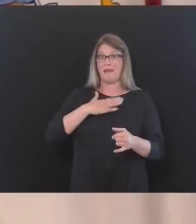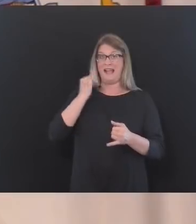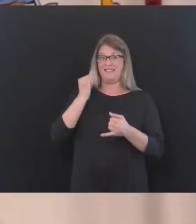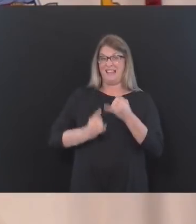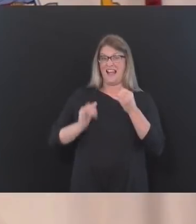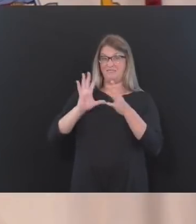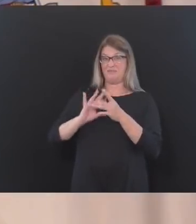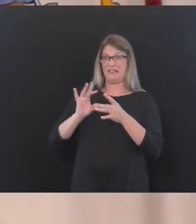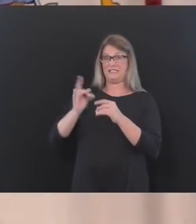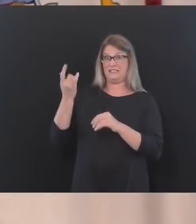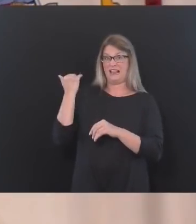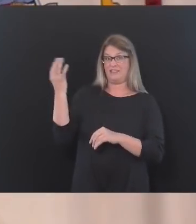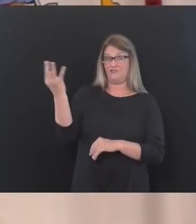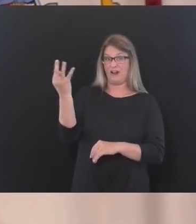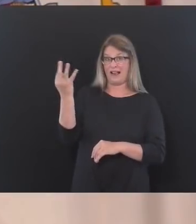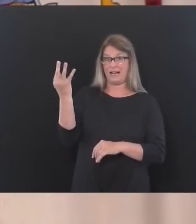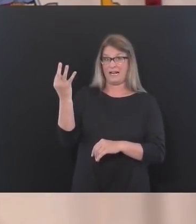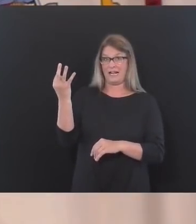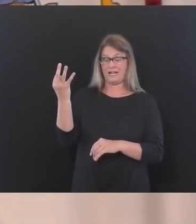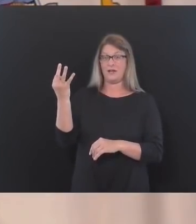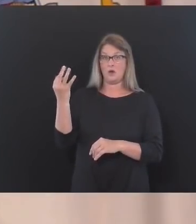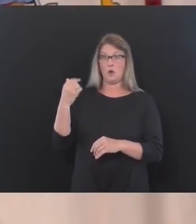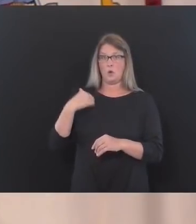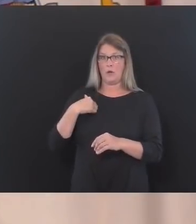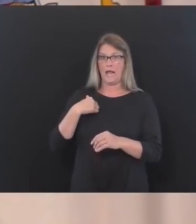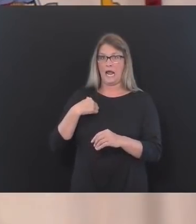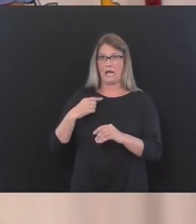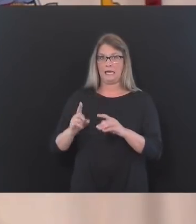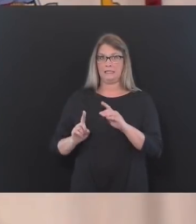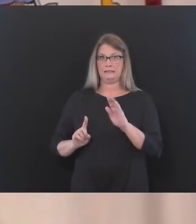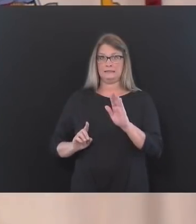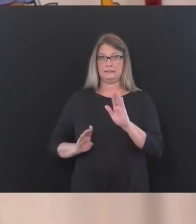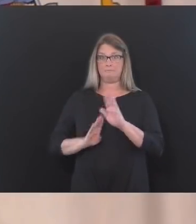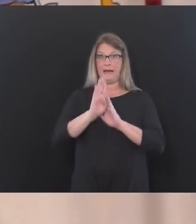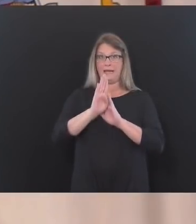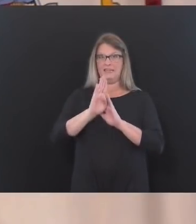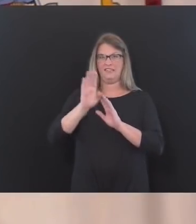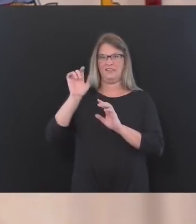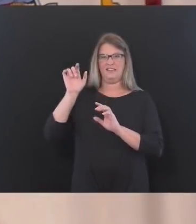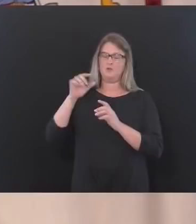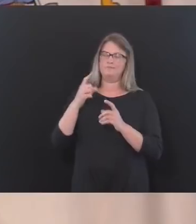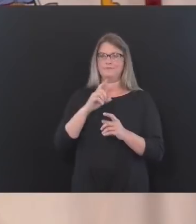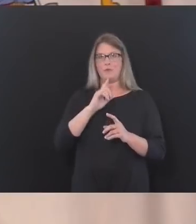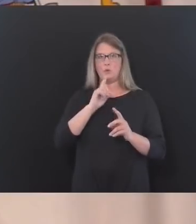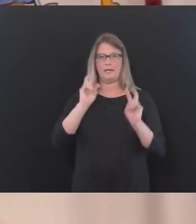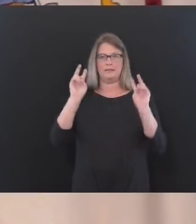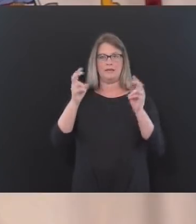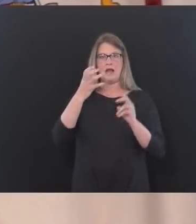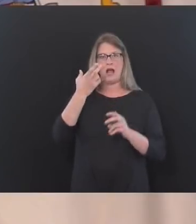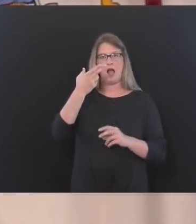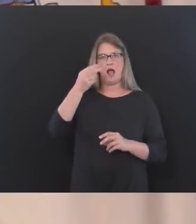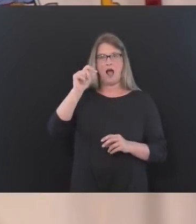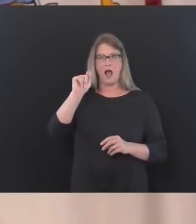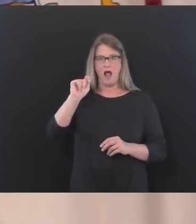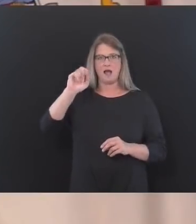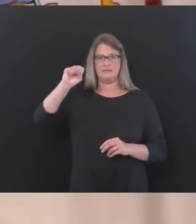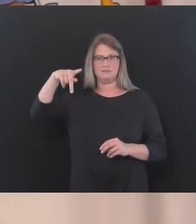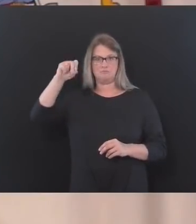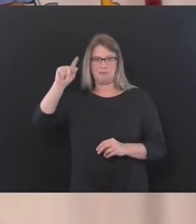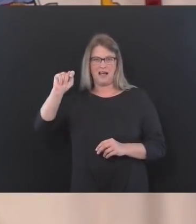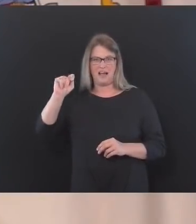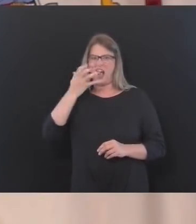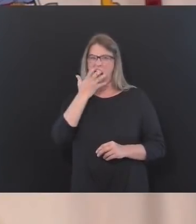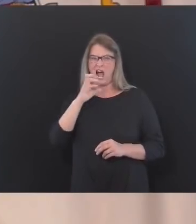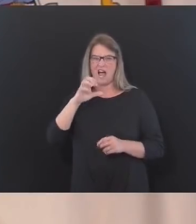we had a clustering that basically a hotspot in Berkeley and